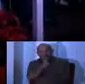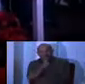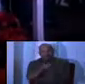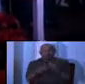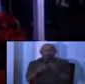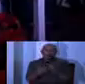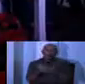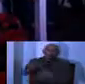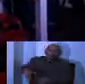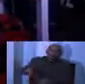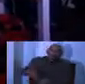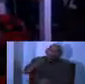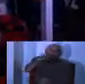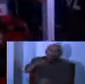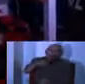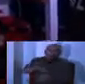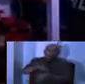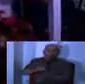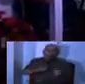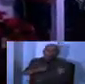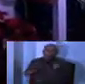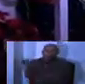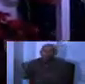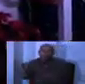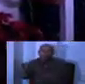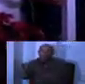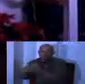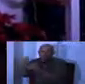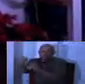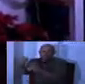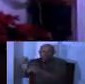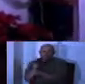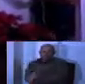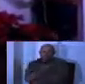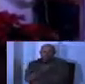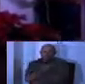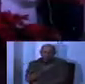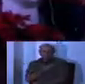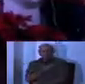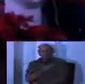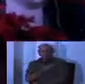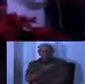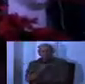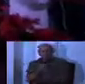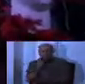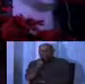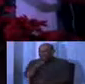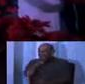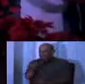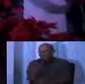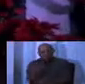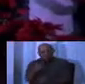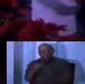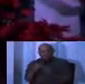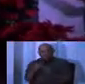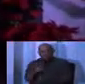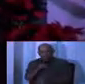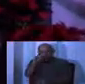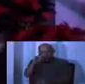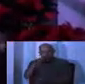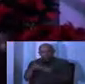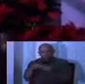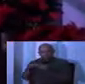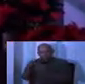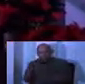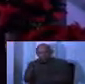now. To rework his words, as I would say of any spiritual leader. It